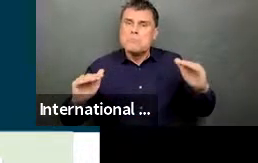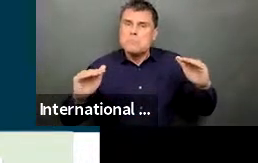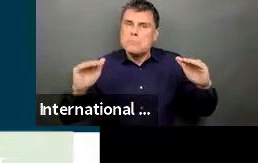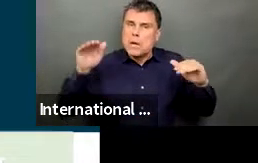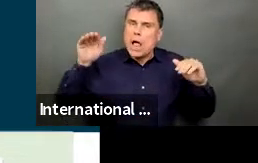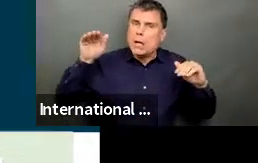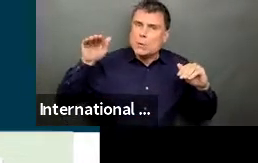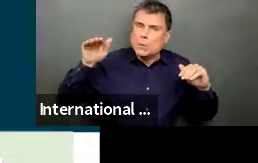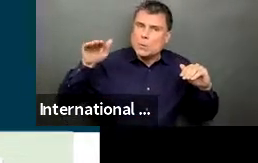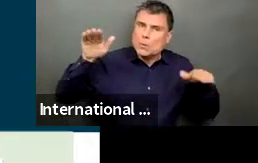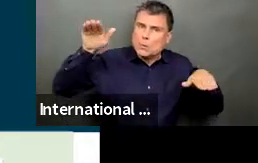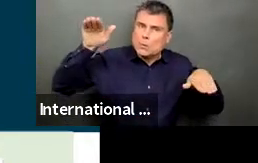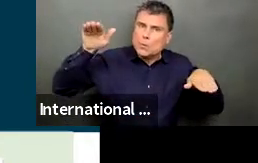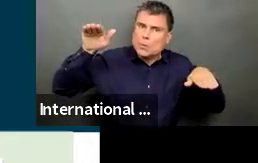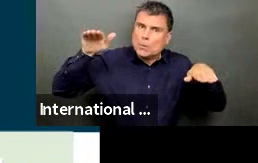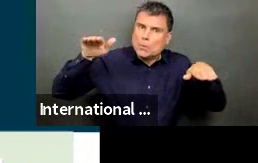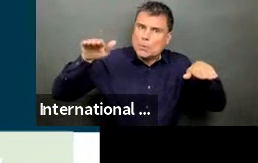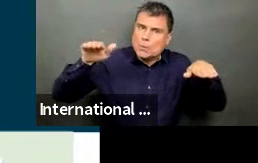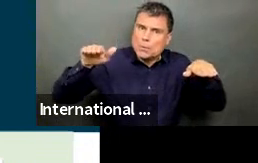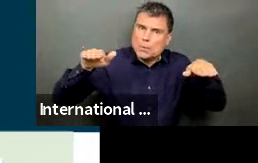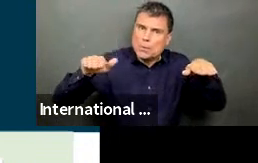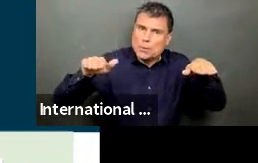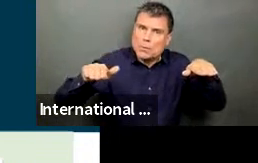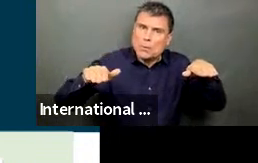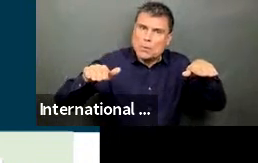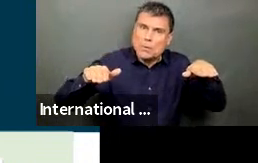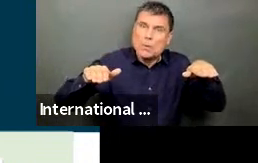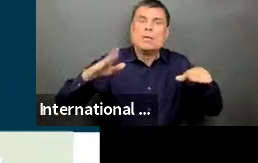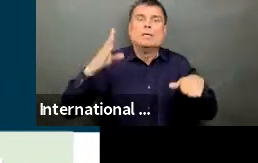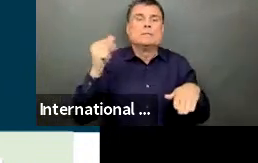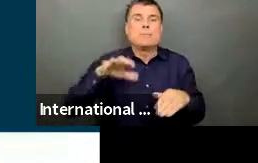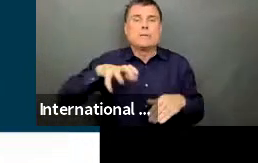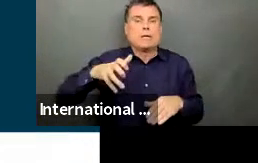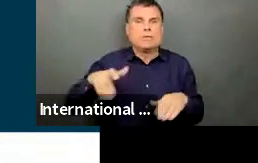ratio at birth. The next slide,